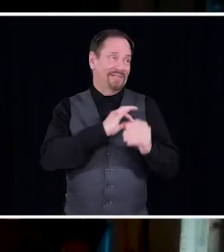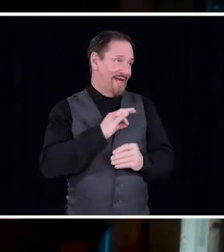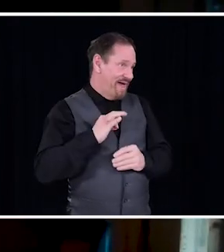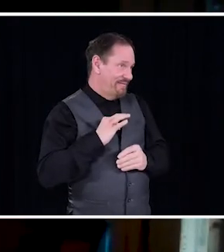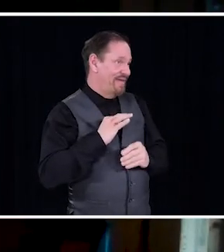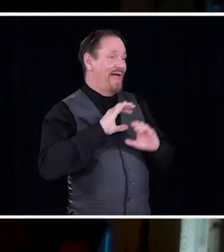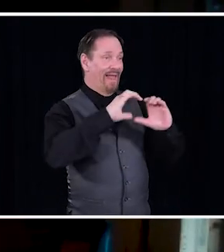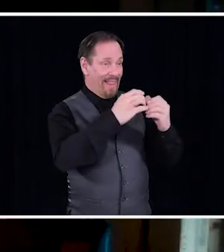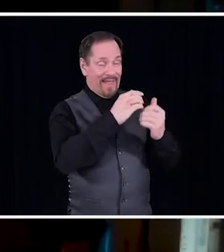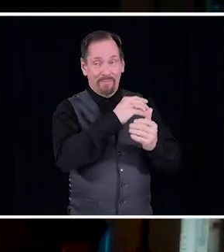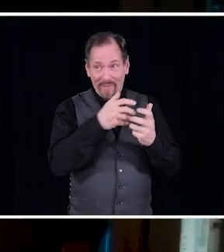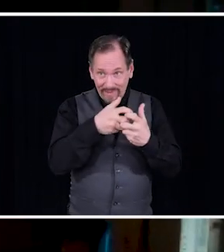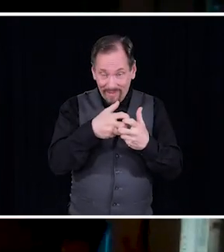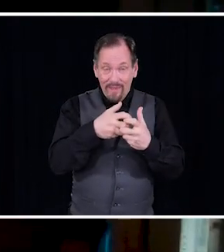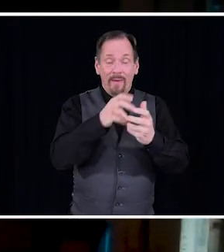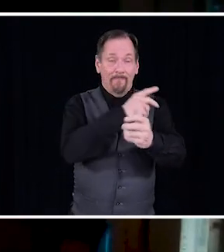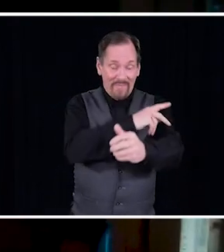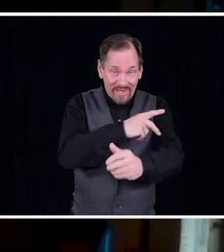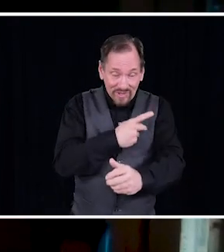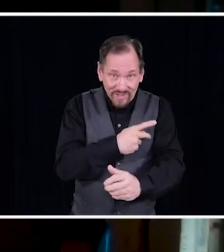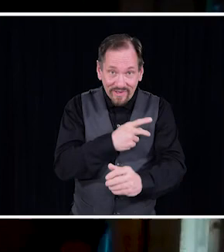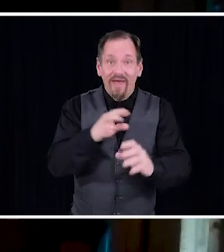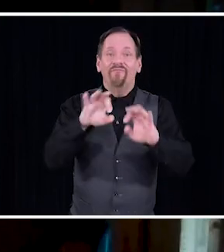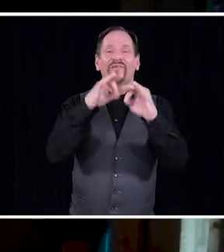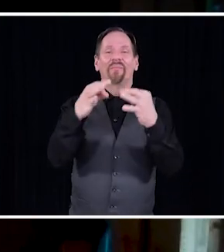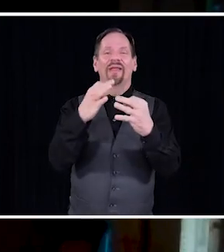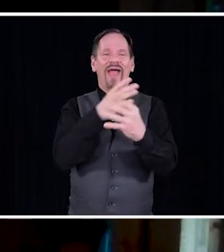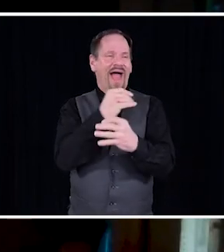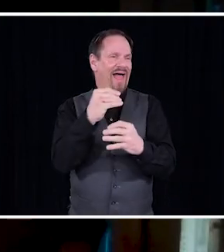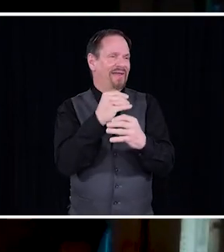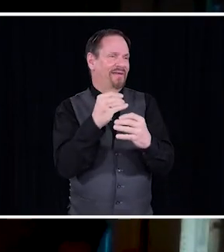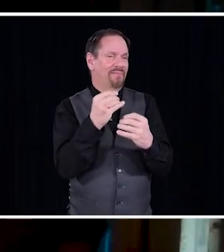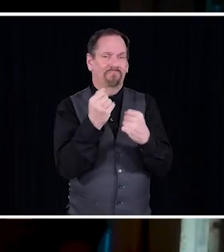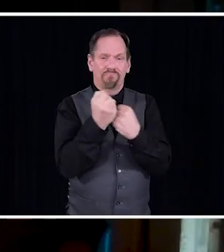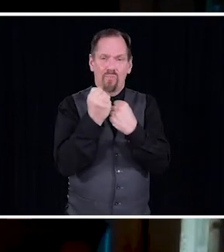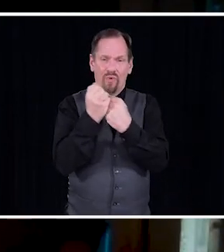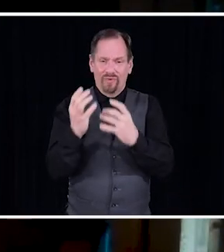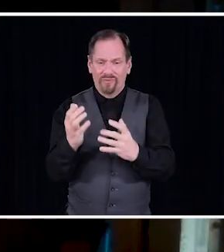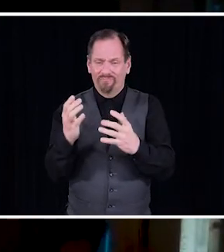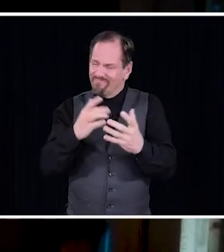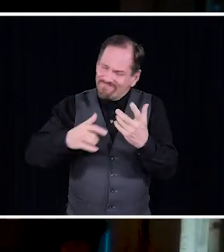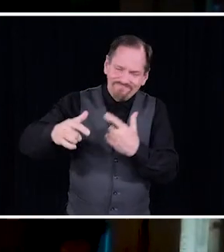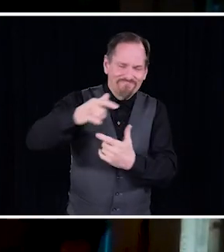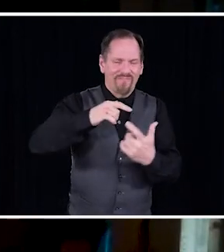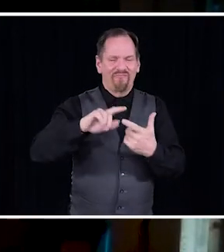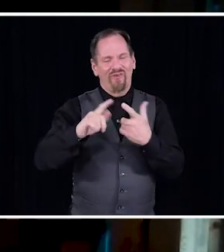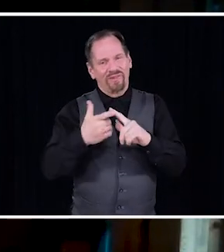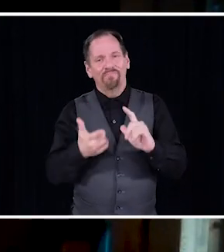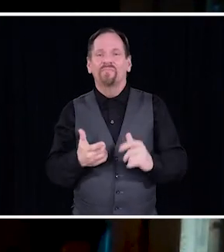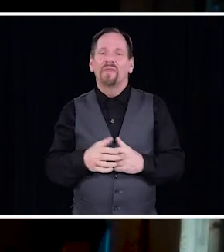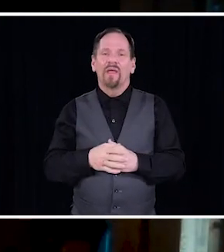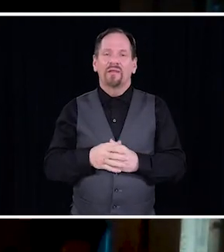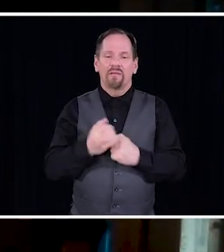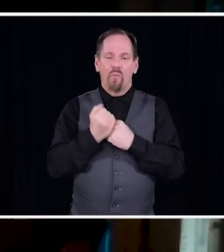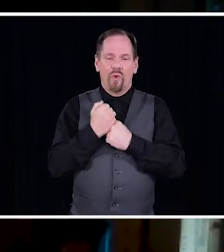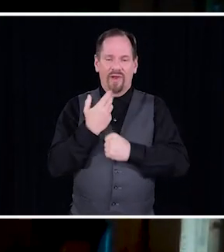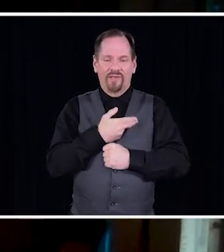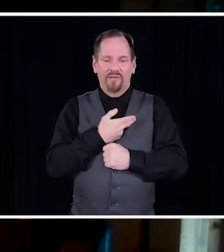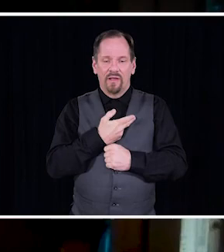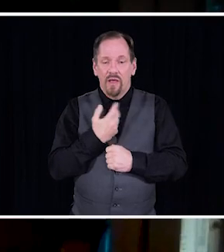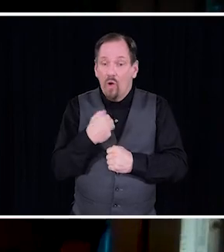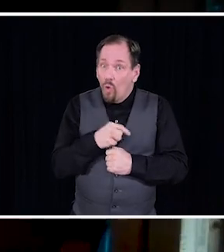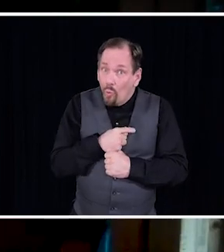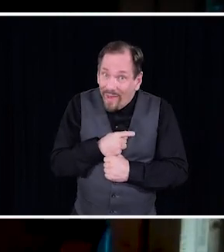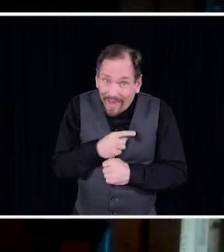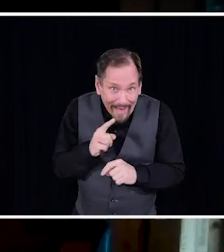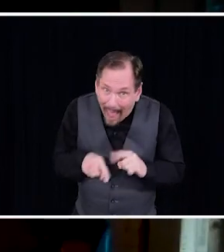instructors, patients, classmates, families, and loved ones who supported and taught us along the way. This achievement we share with you.